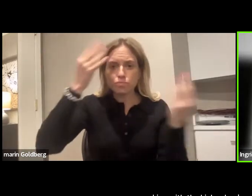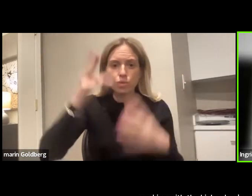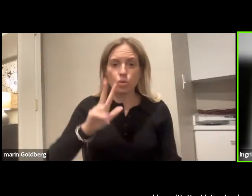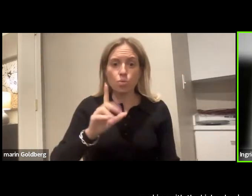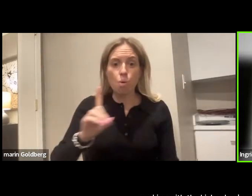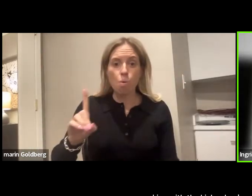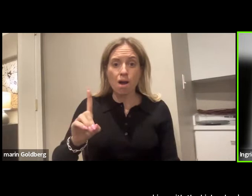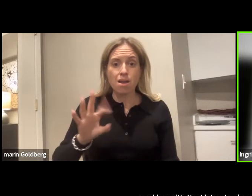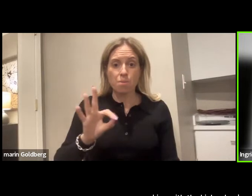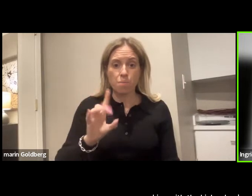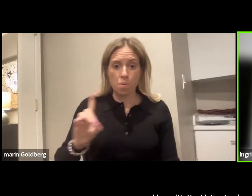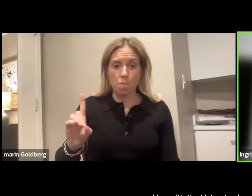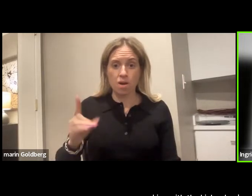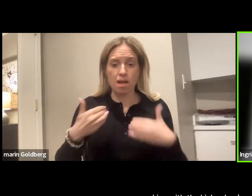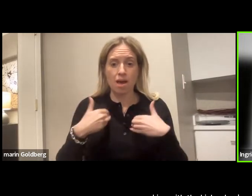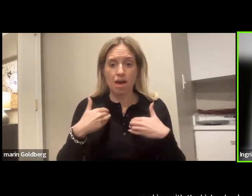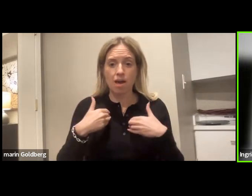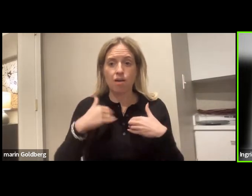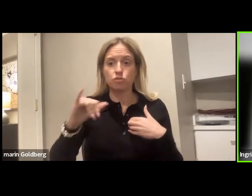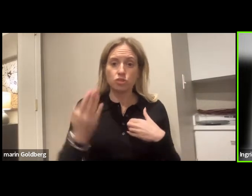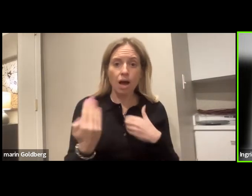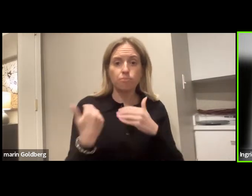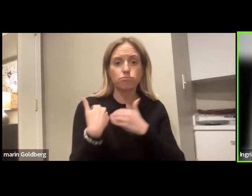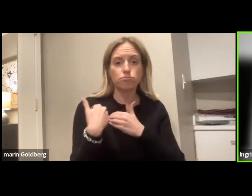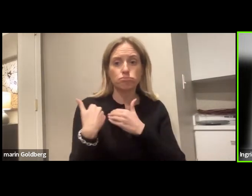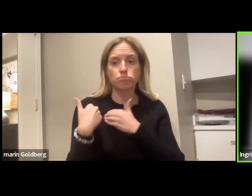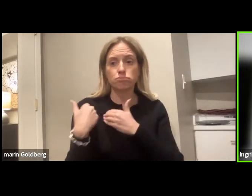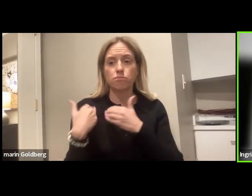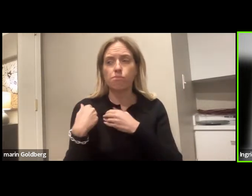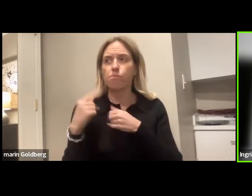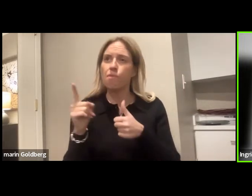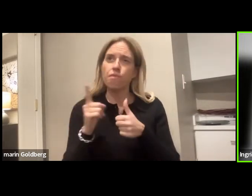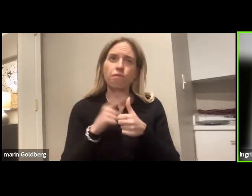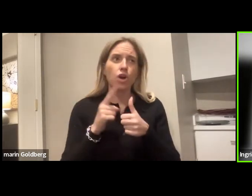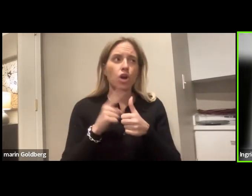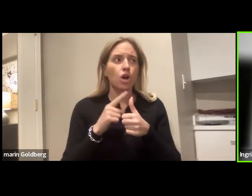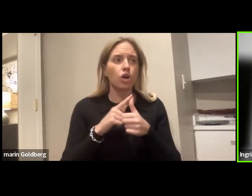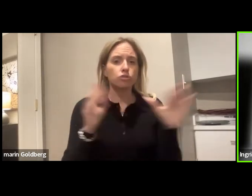and 911 job duties. And we've actually, the first cohort